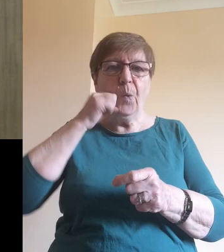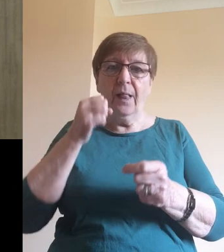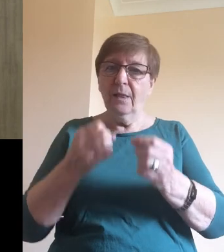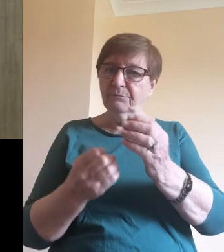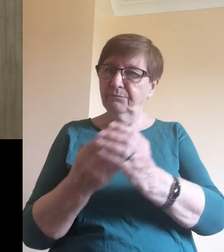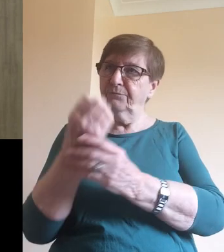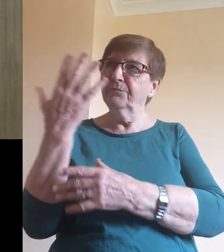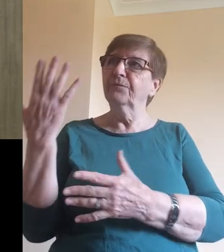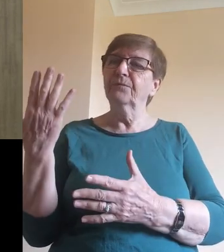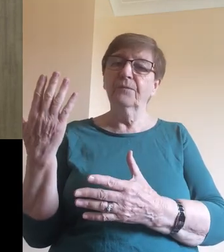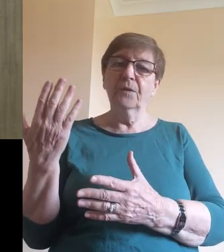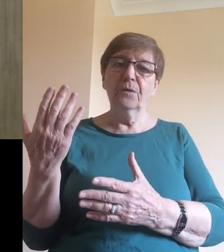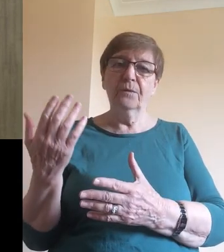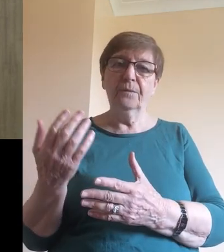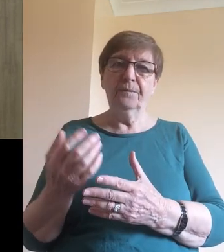fruit.